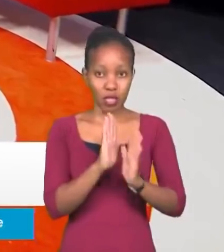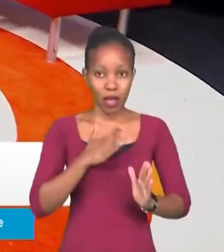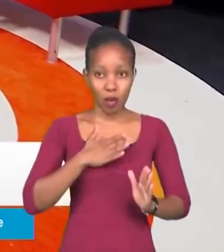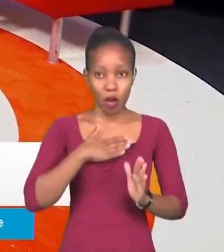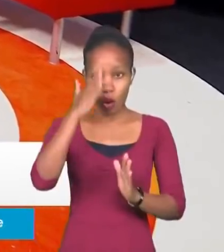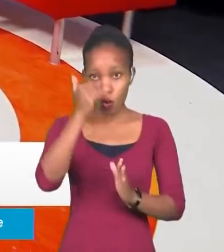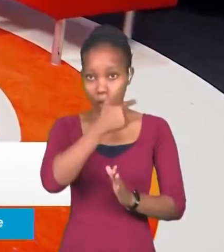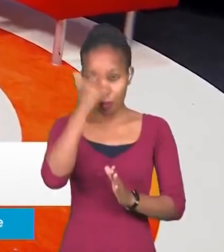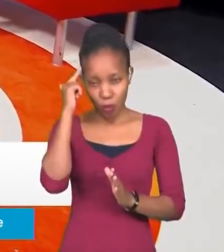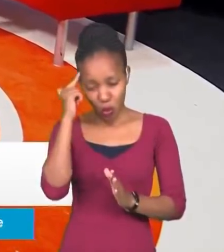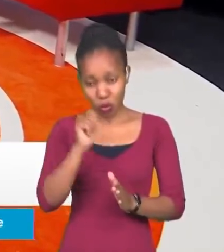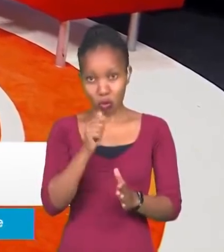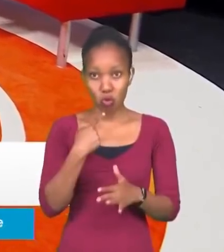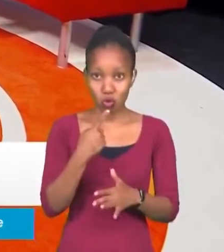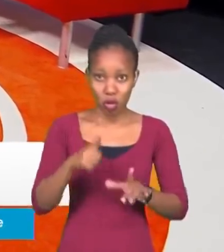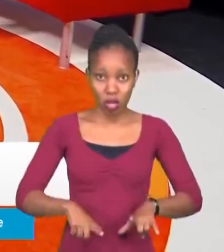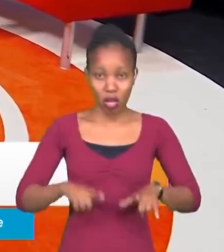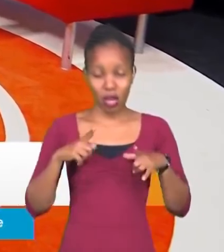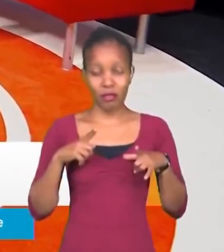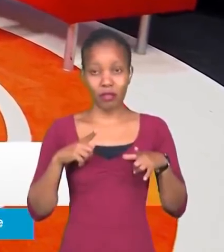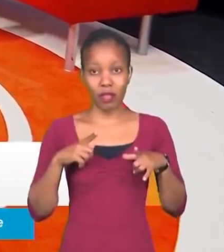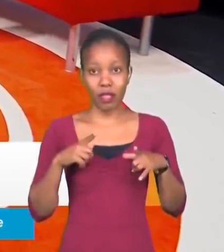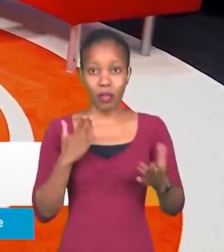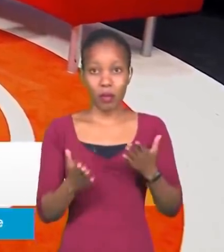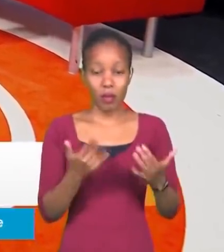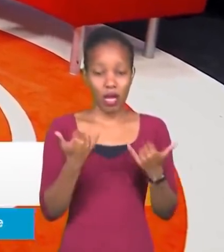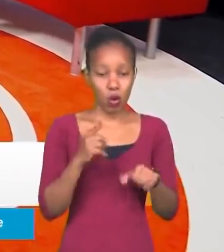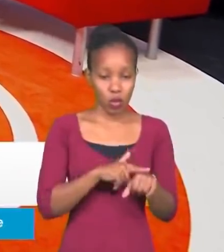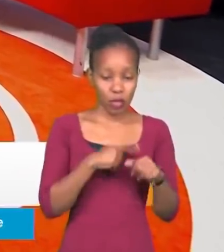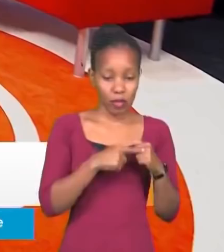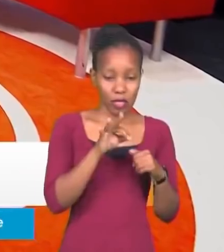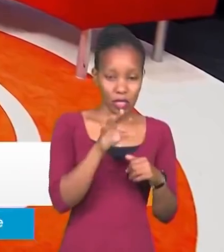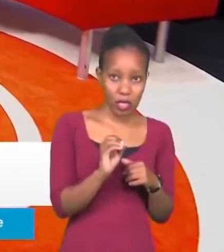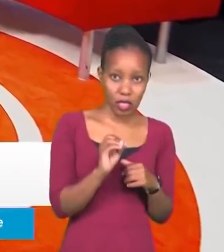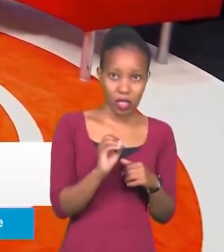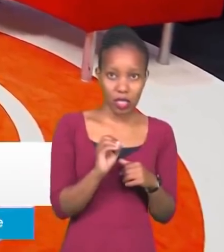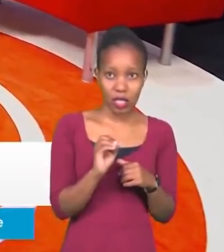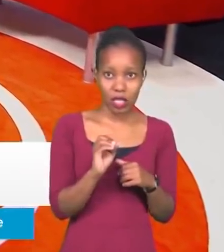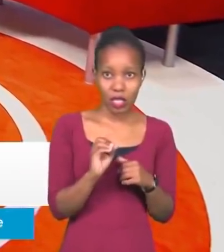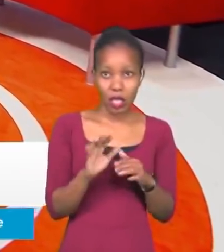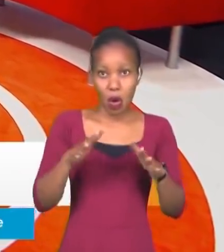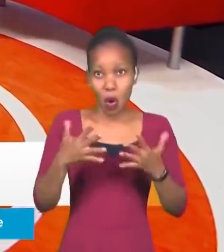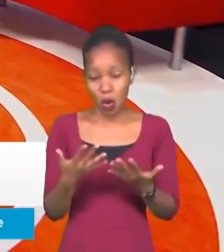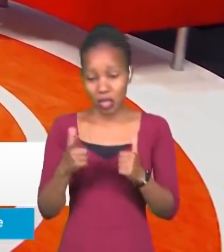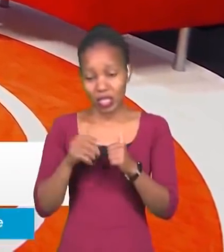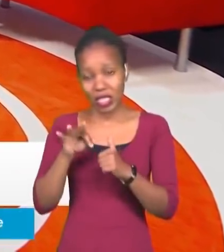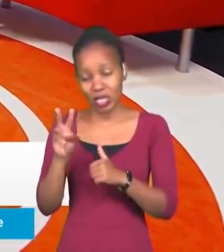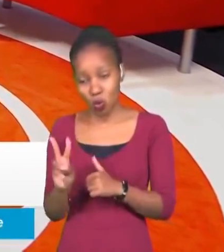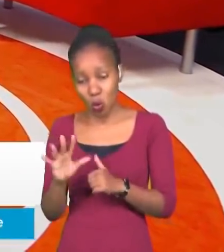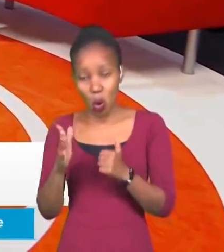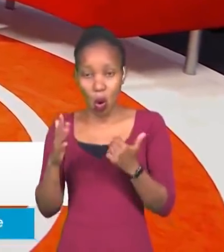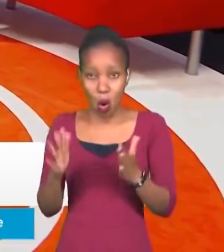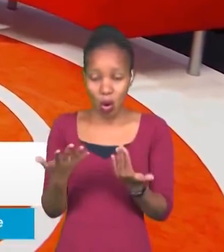we are not guaranteed of life. Say it's now 6:30. Yeah. We are not guaranteed of life at 6:31 or 6:32. Yeah.